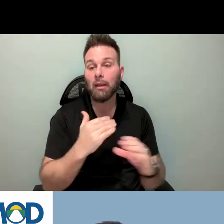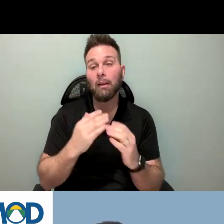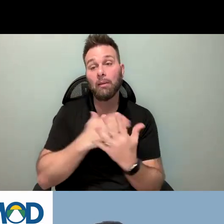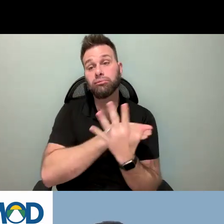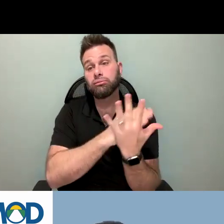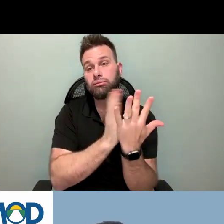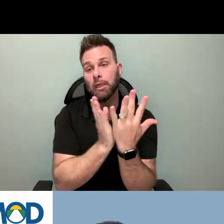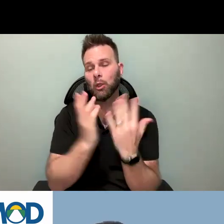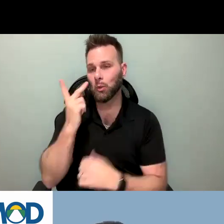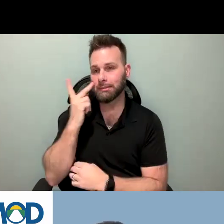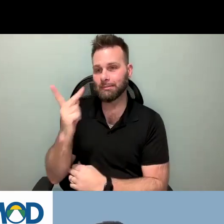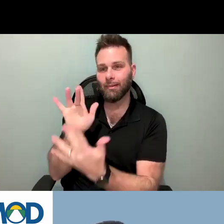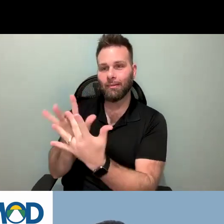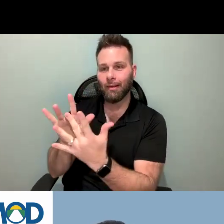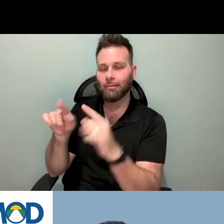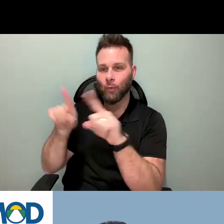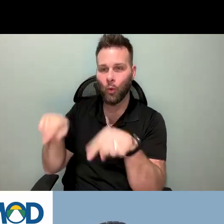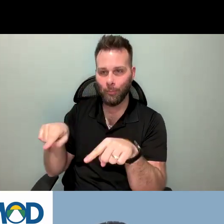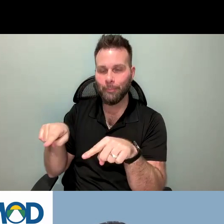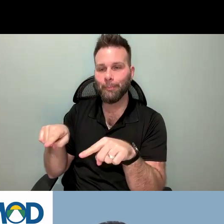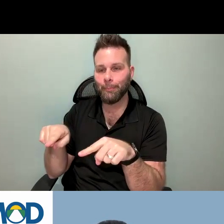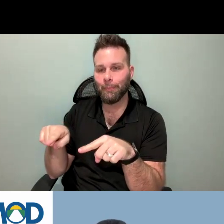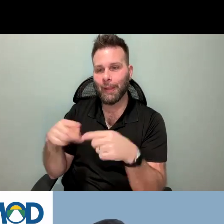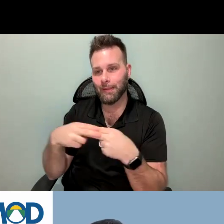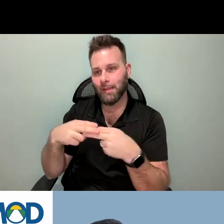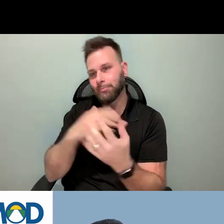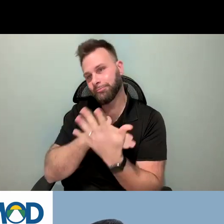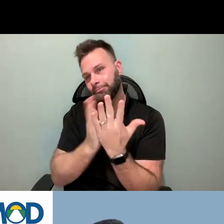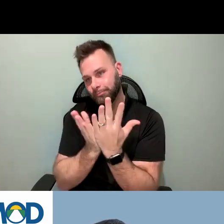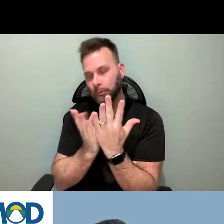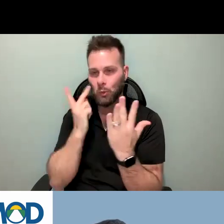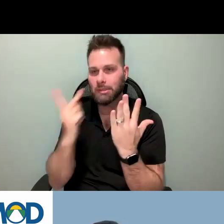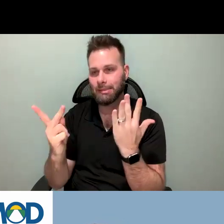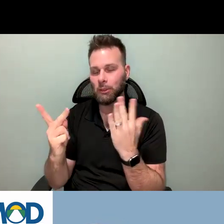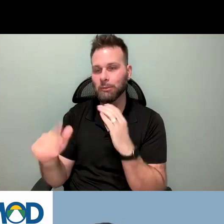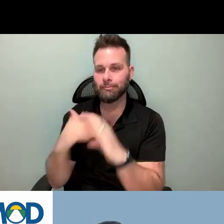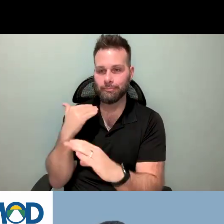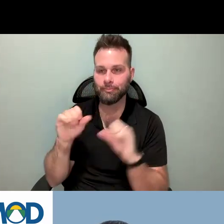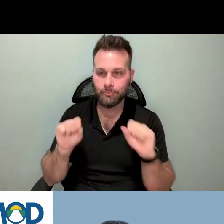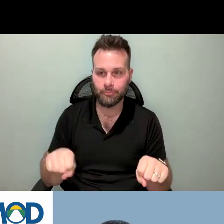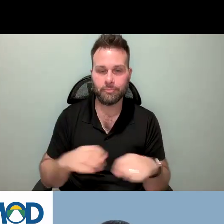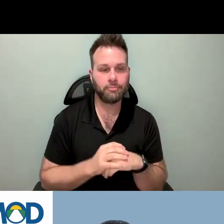the end of at the end of the slide deck.